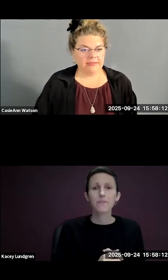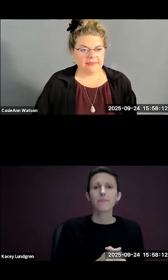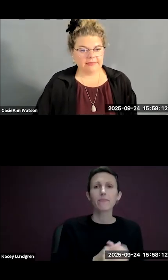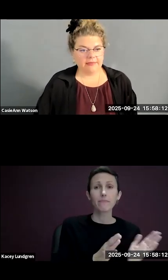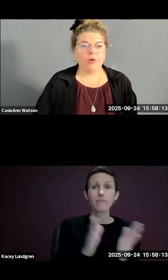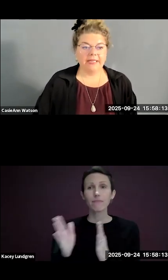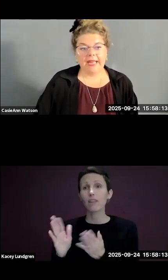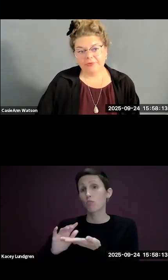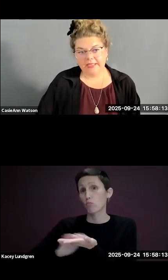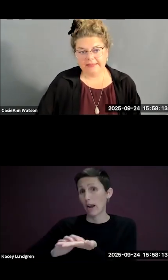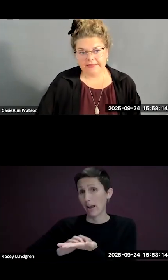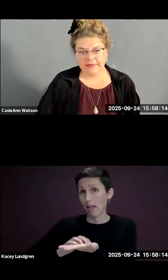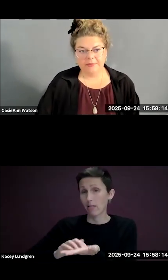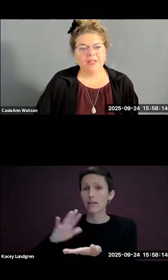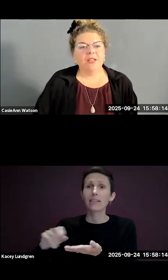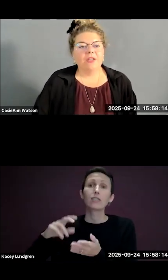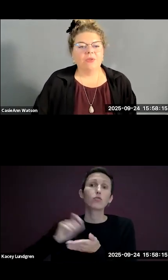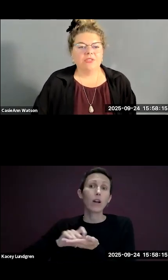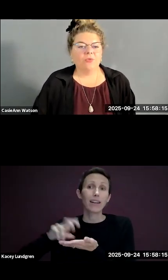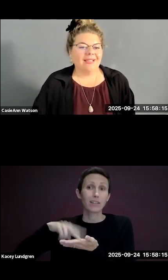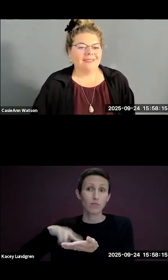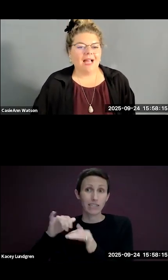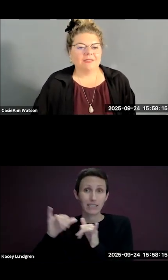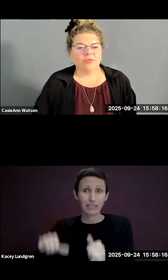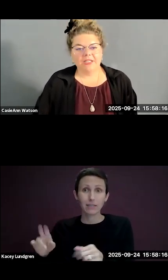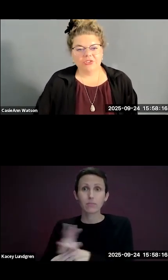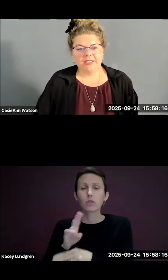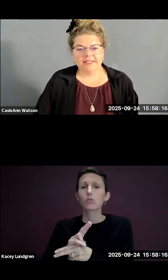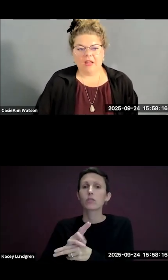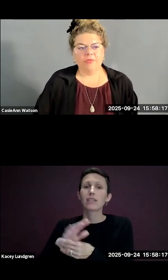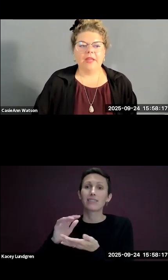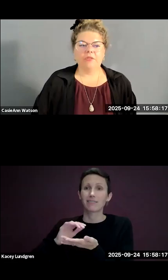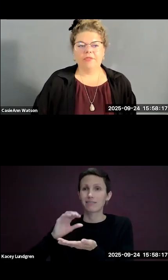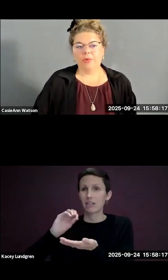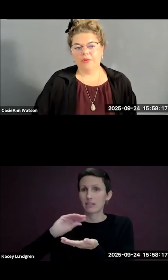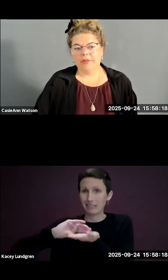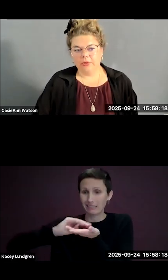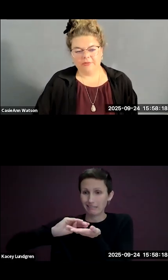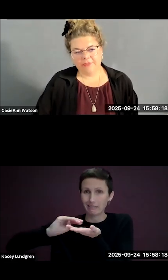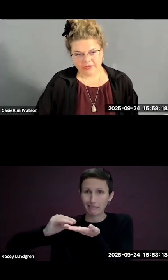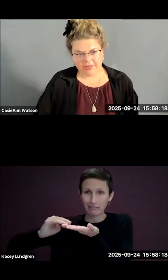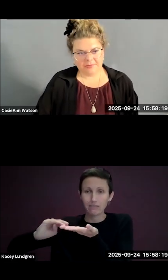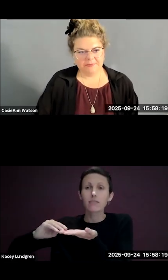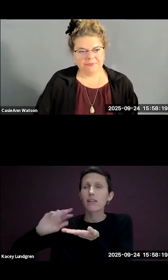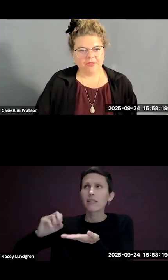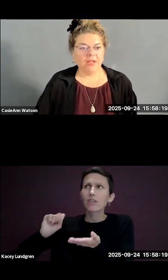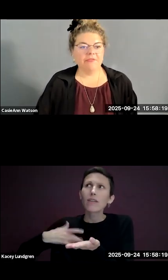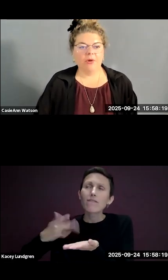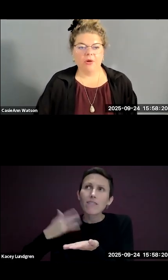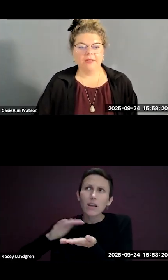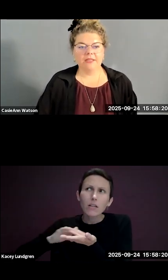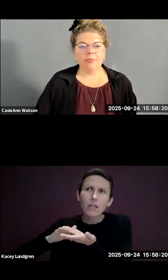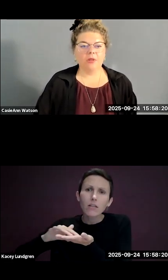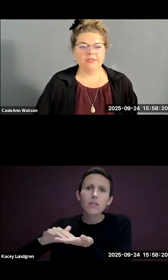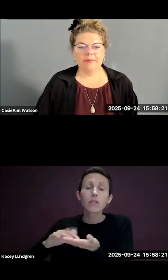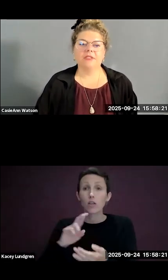Braille is a writing and reading system using raised dots arranged in a cell that you feel with your fingertips. The